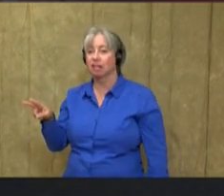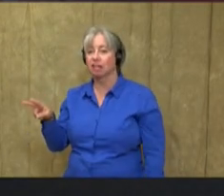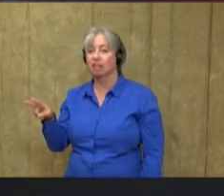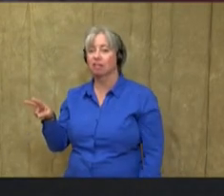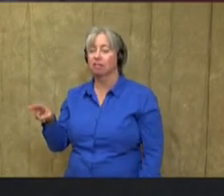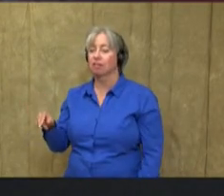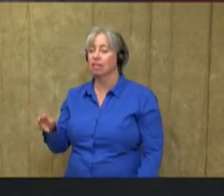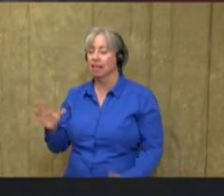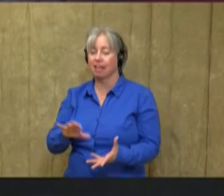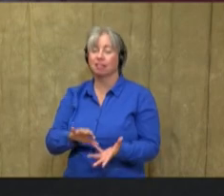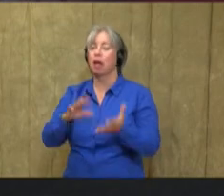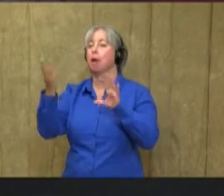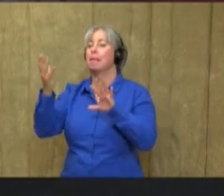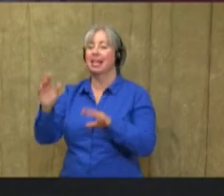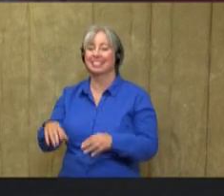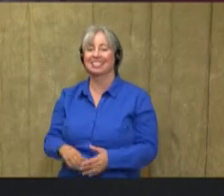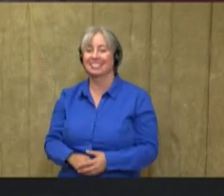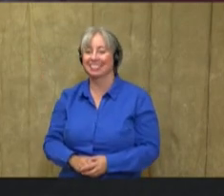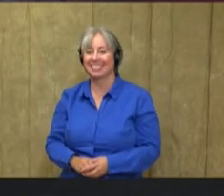I can really make a mess.